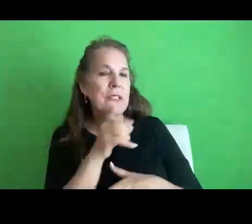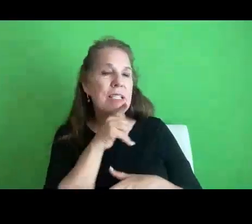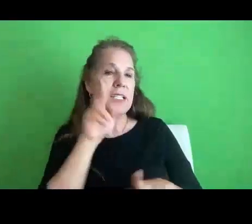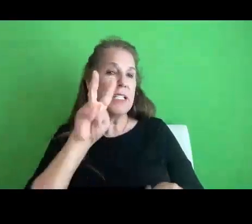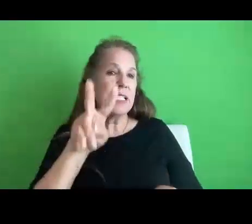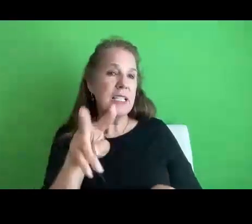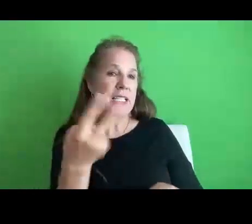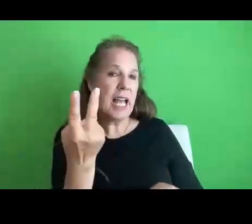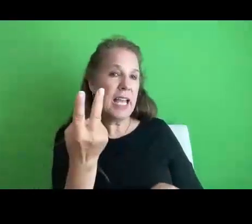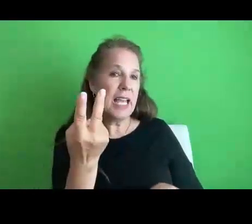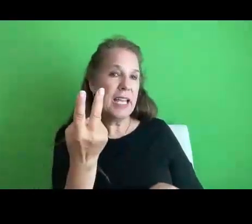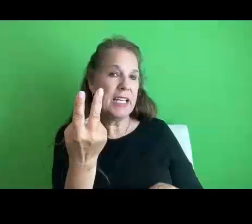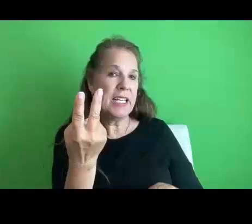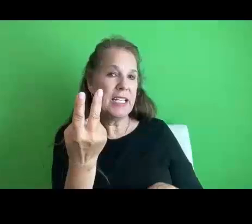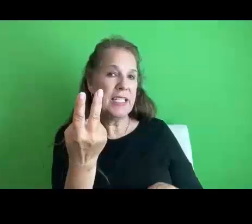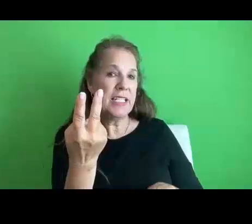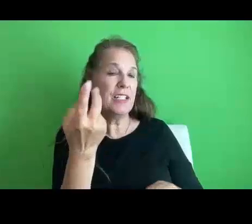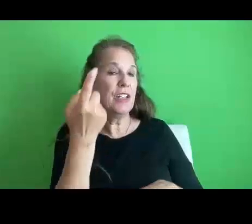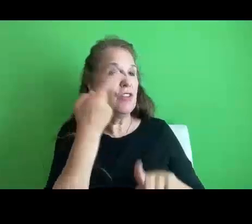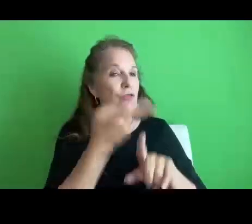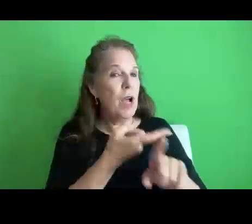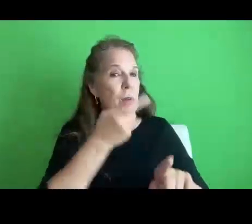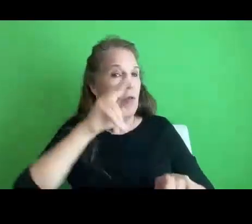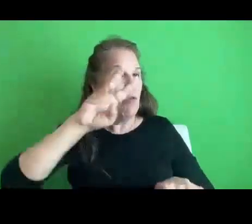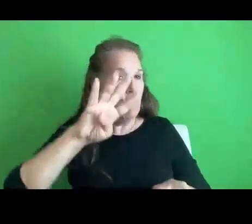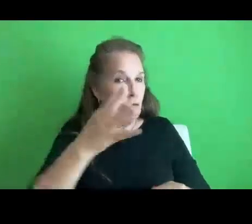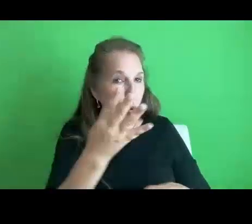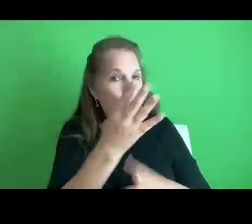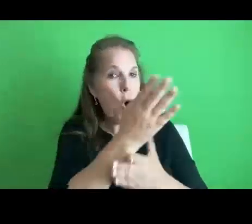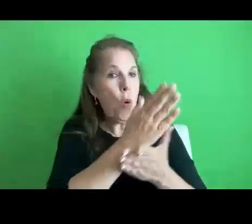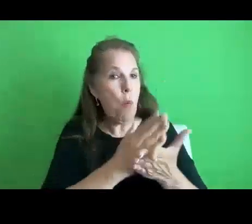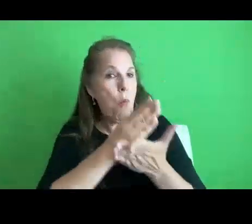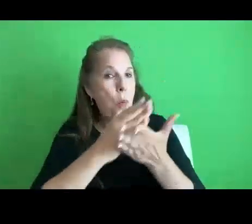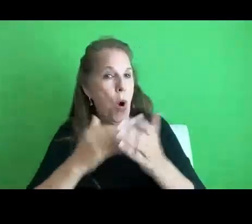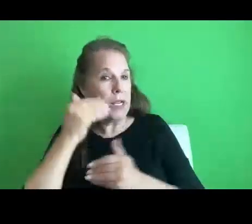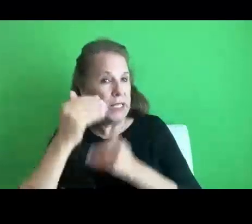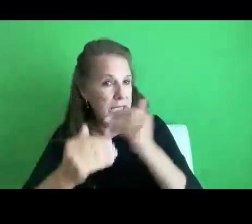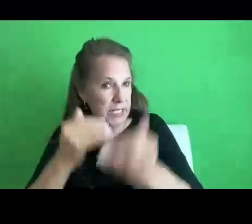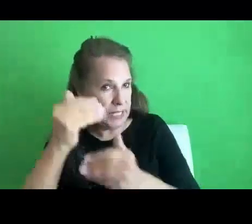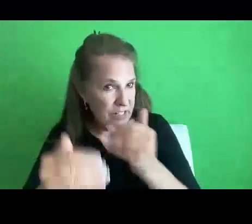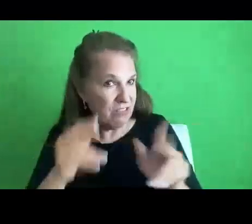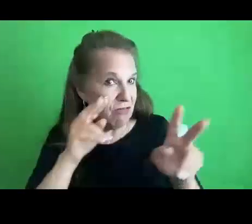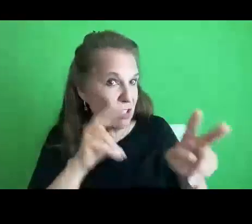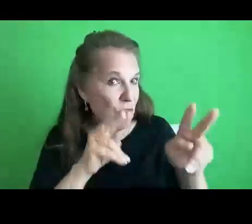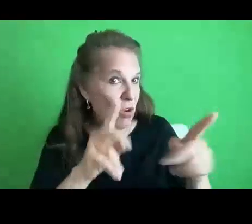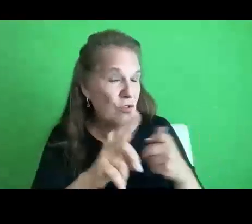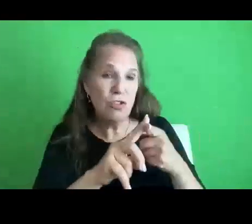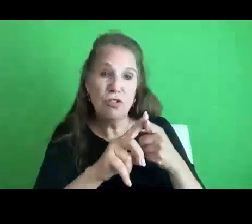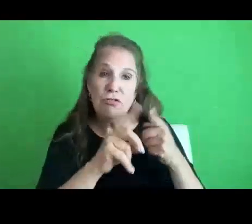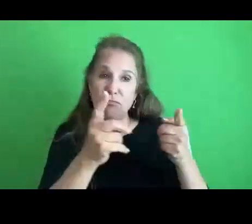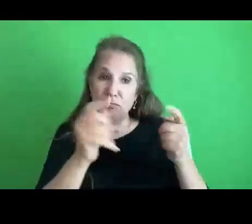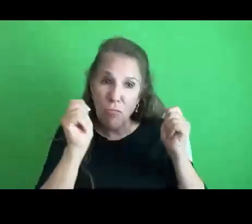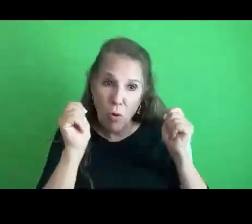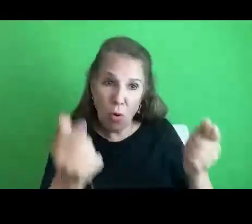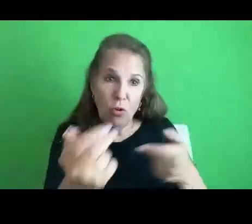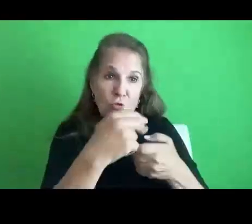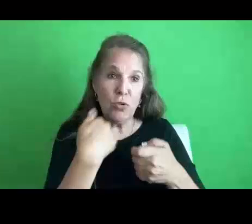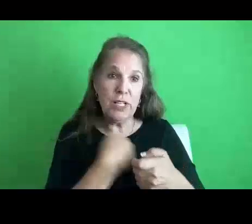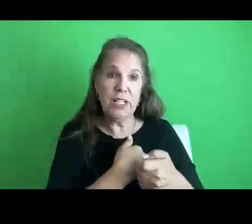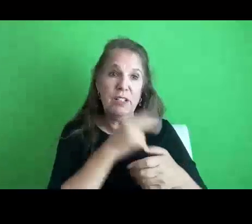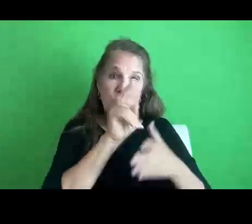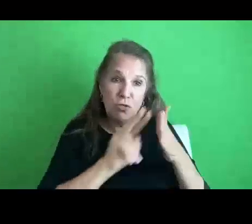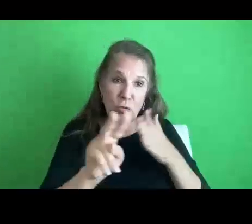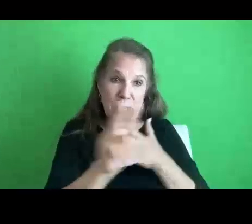second installment in a 4-part series, and we look forward to having you all join us in 2 weeks when